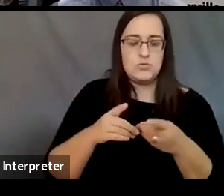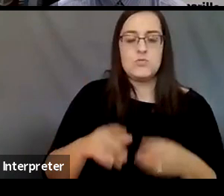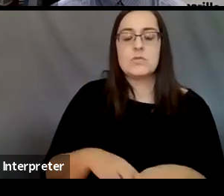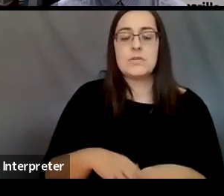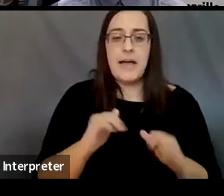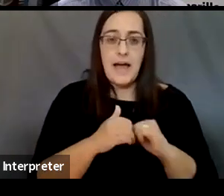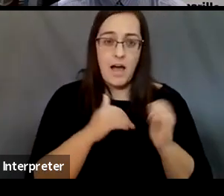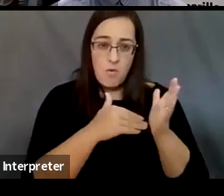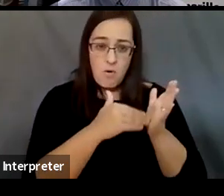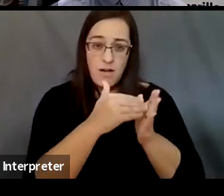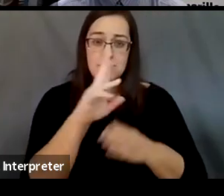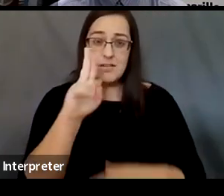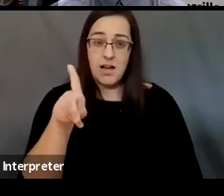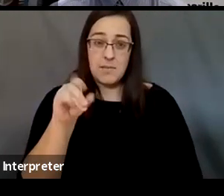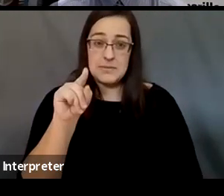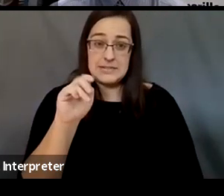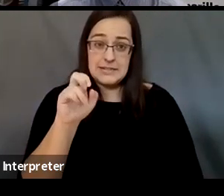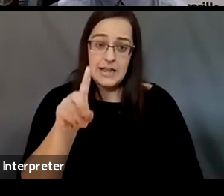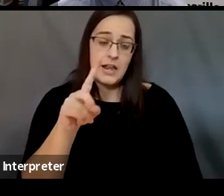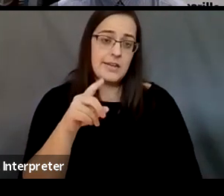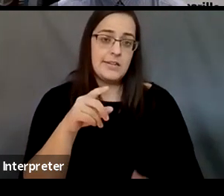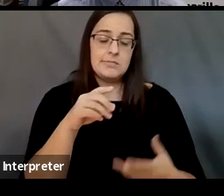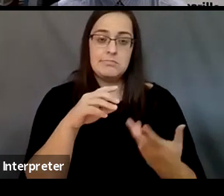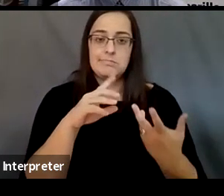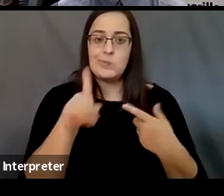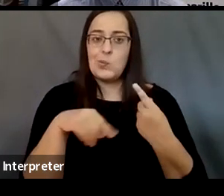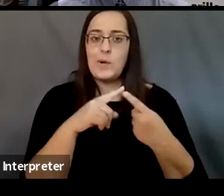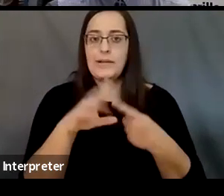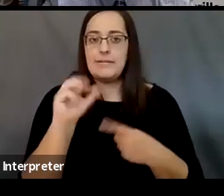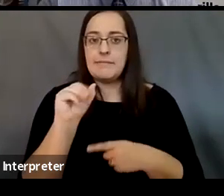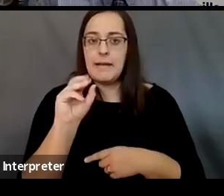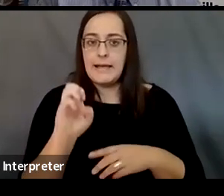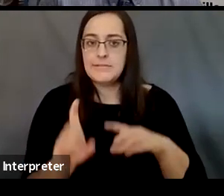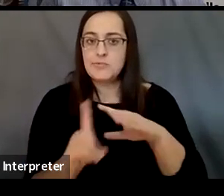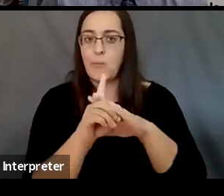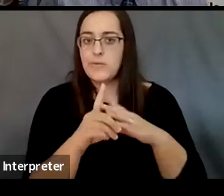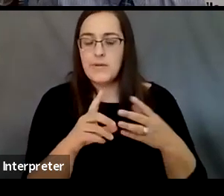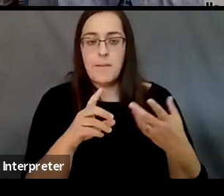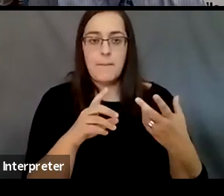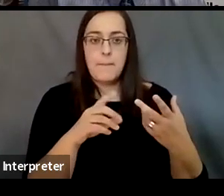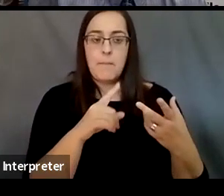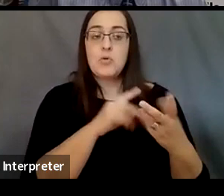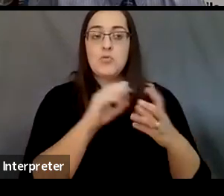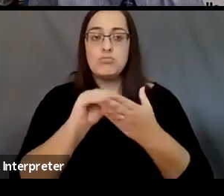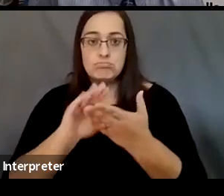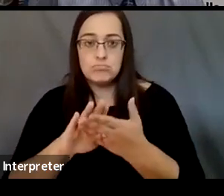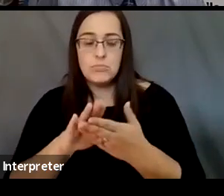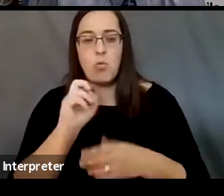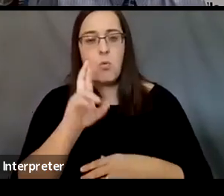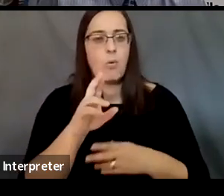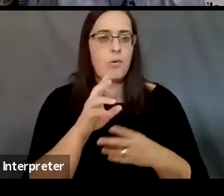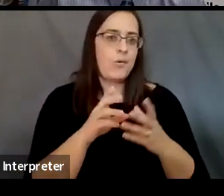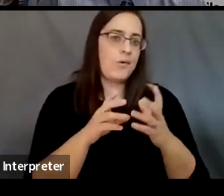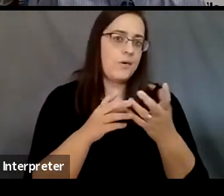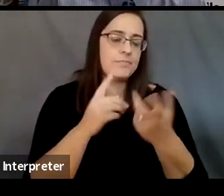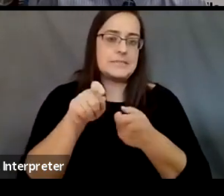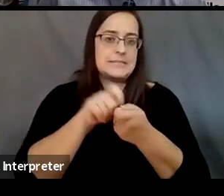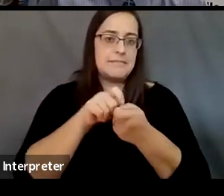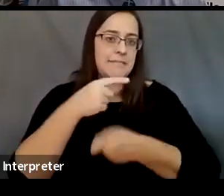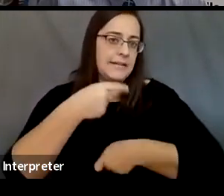that updated? Is it updated just as cases come into the public health department from each campus, or is it at a certain time each